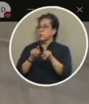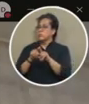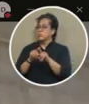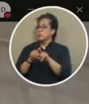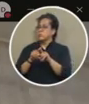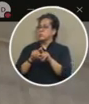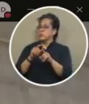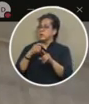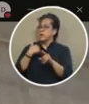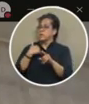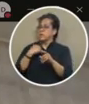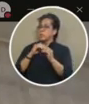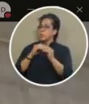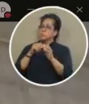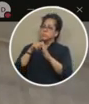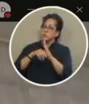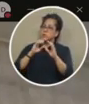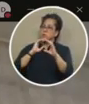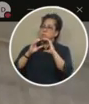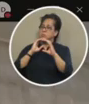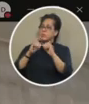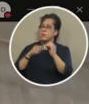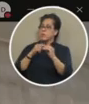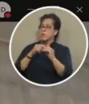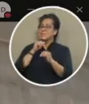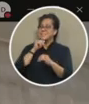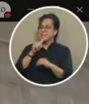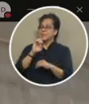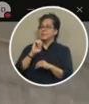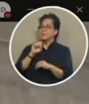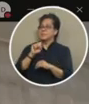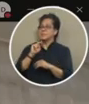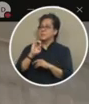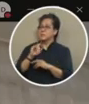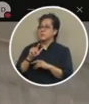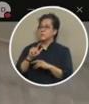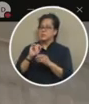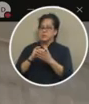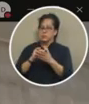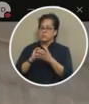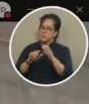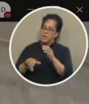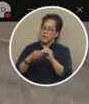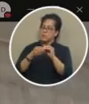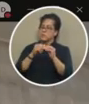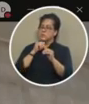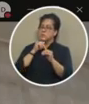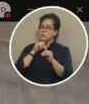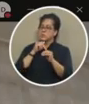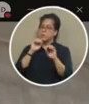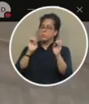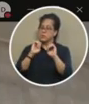any conversation about non-essential construction being added to this emergency ordinance as prohibited by?